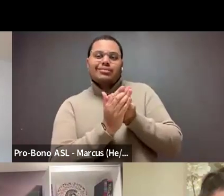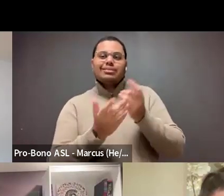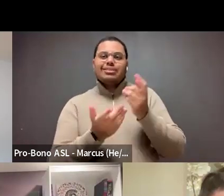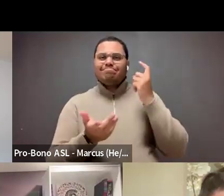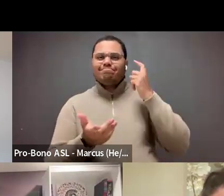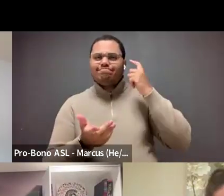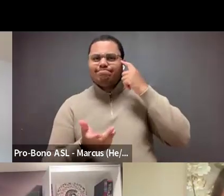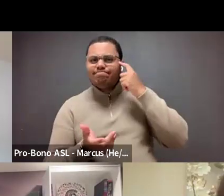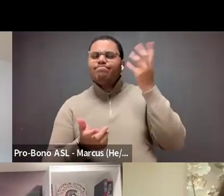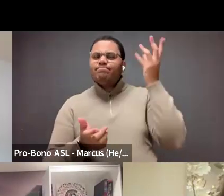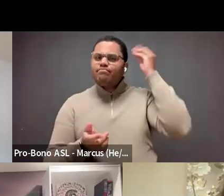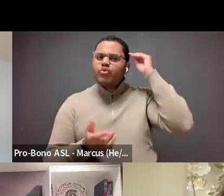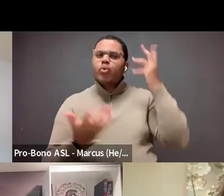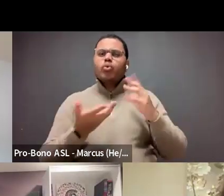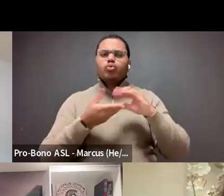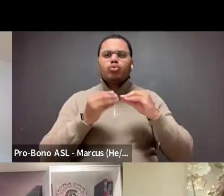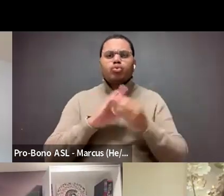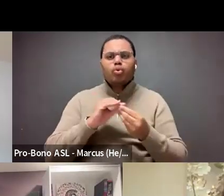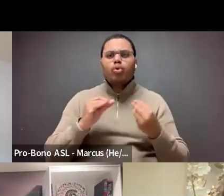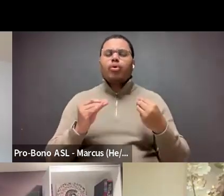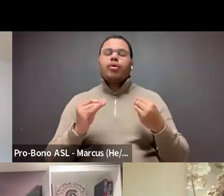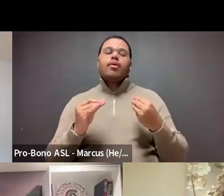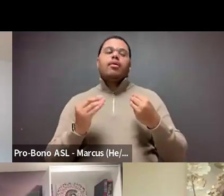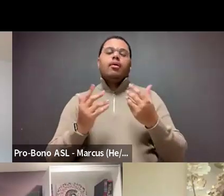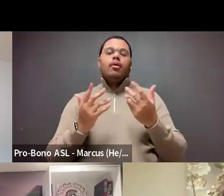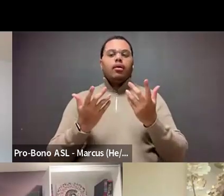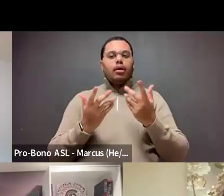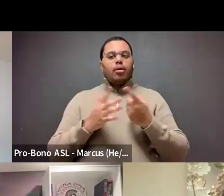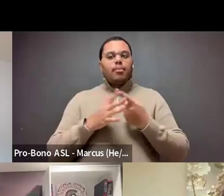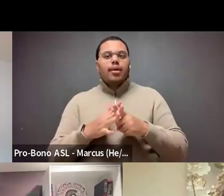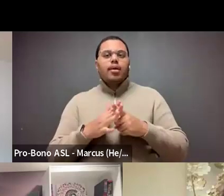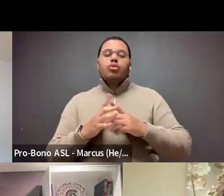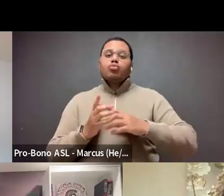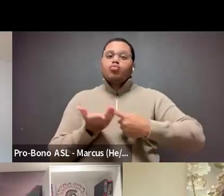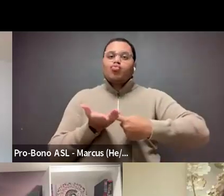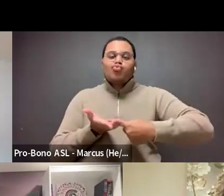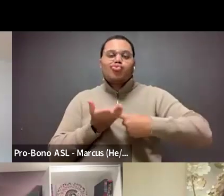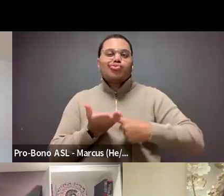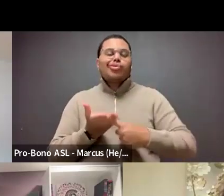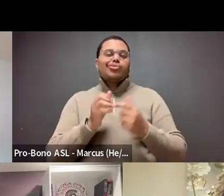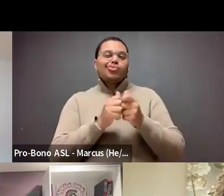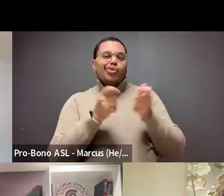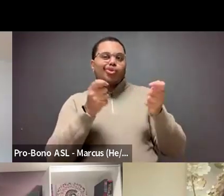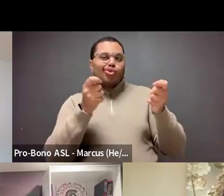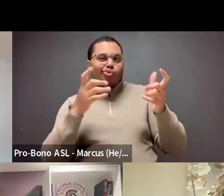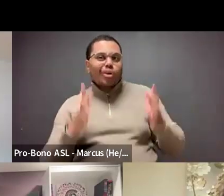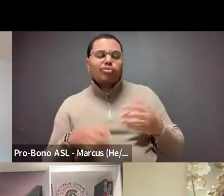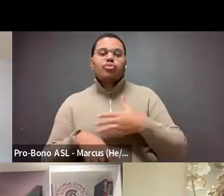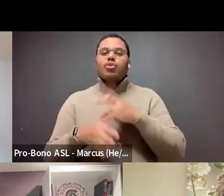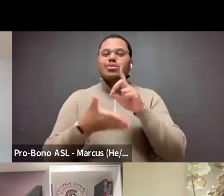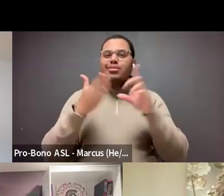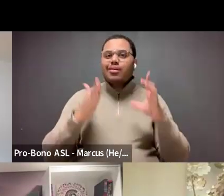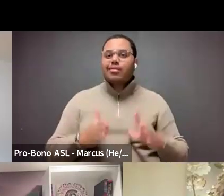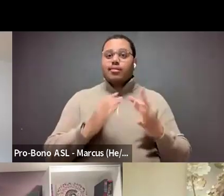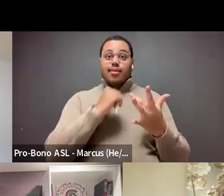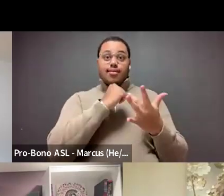telling? And so beginning to discuss with those directors and designers, especially throughout the tech